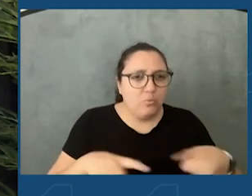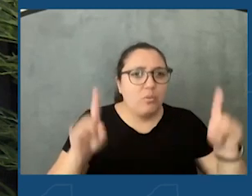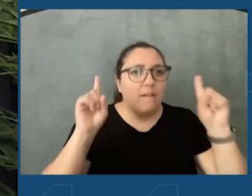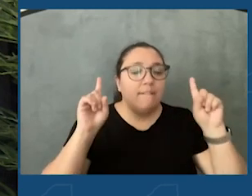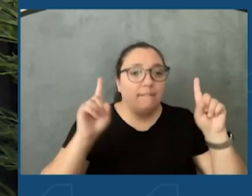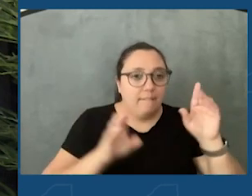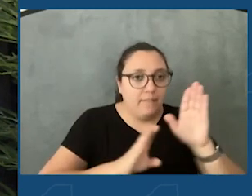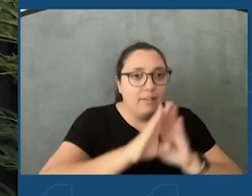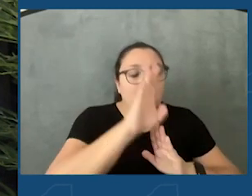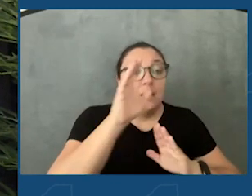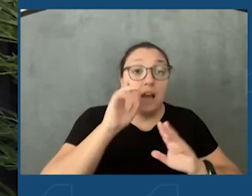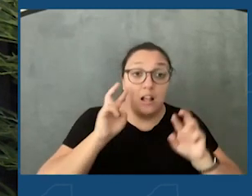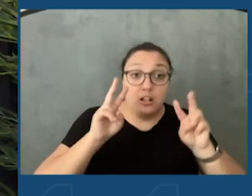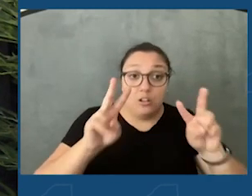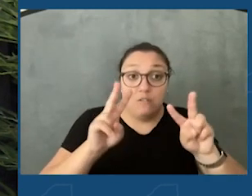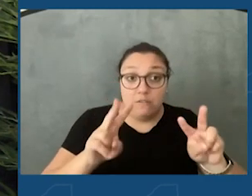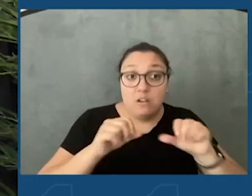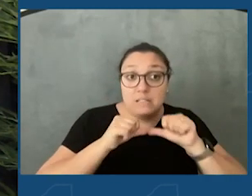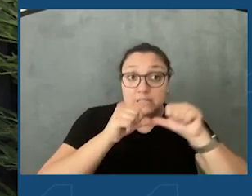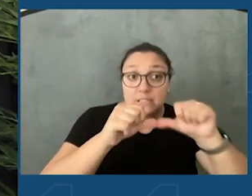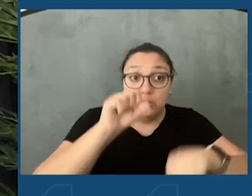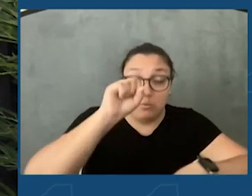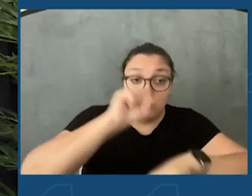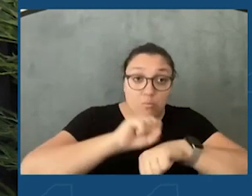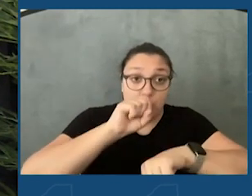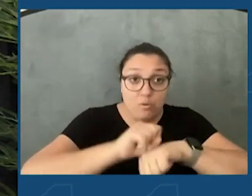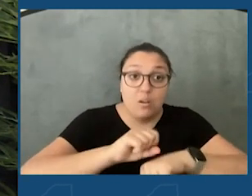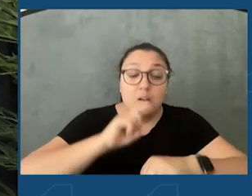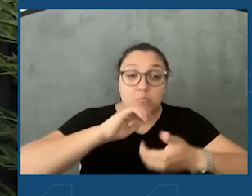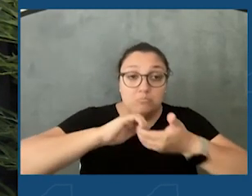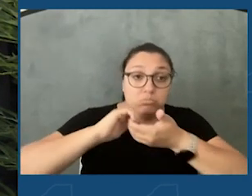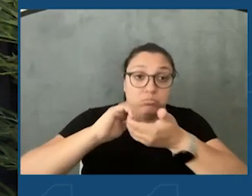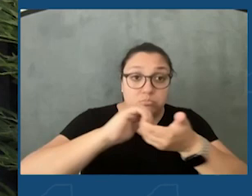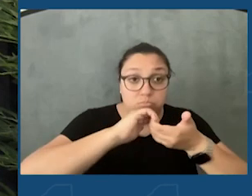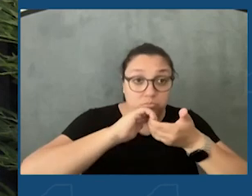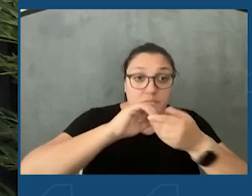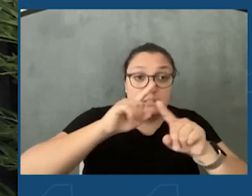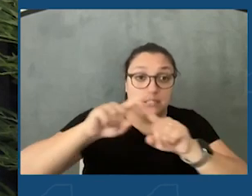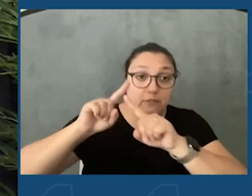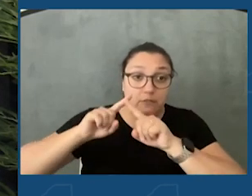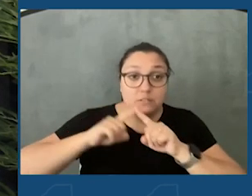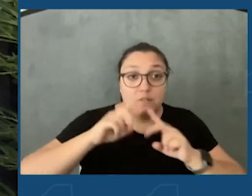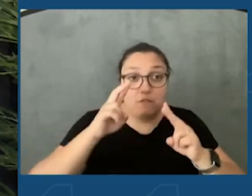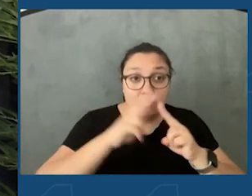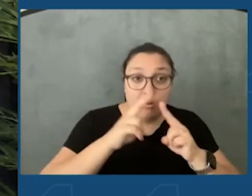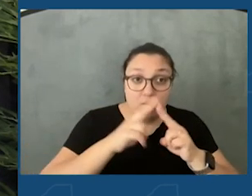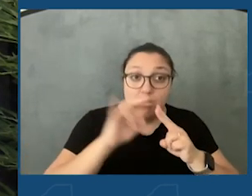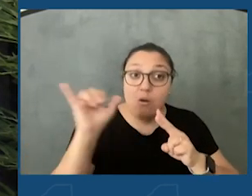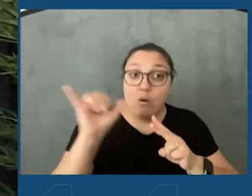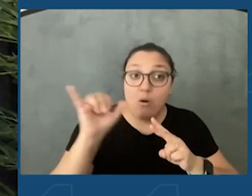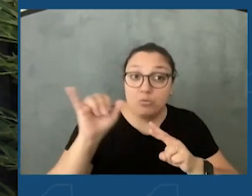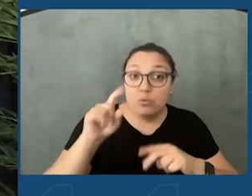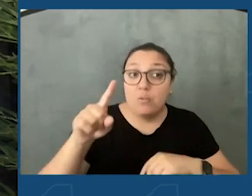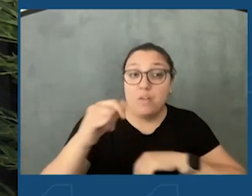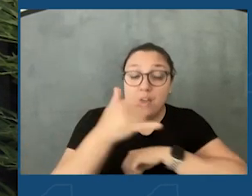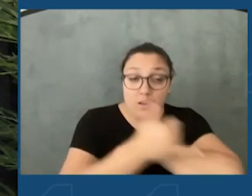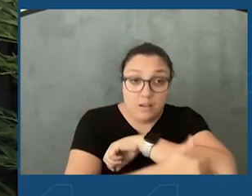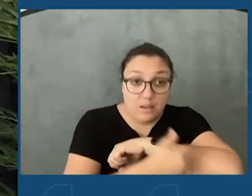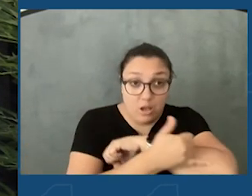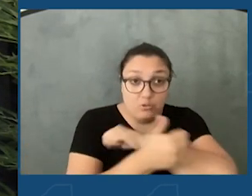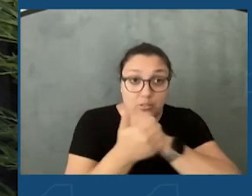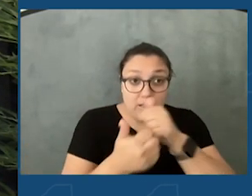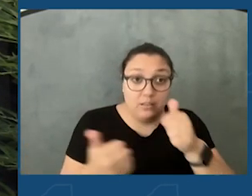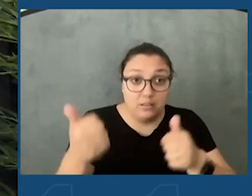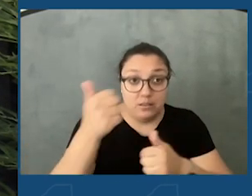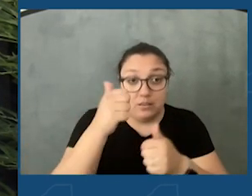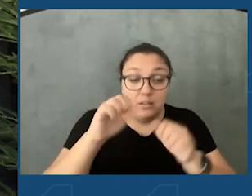work to develop the center in collaboration with our many partners, especially the members of the county legislature, who play an instrumental role